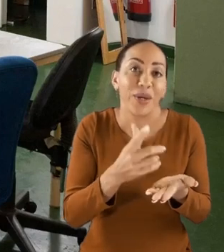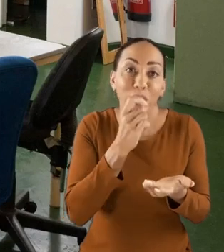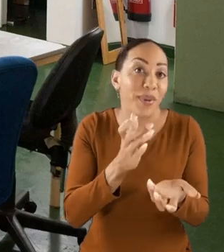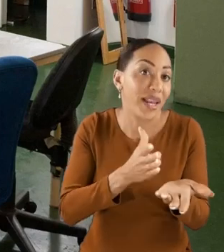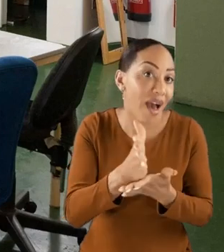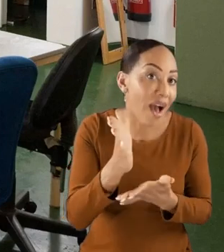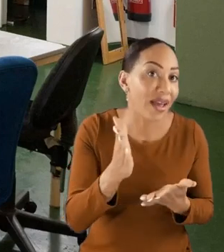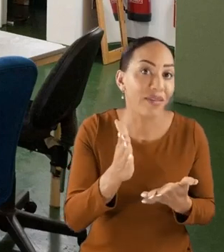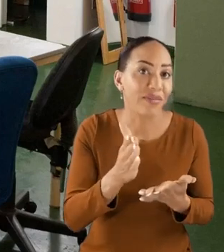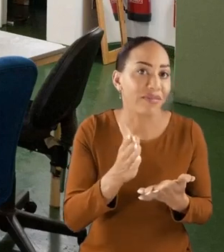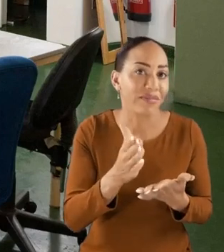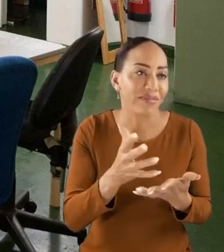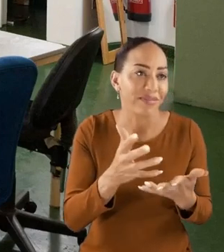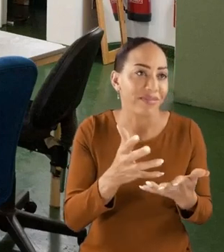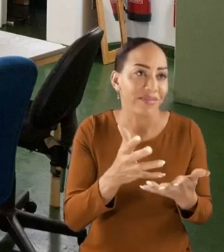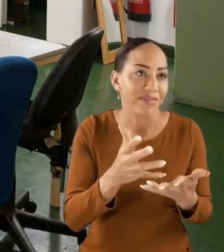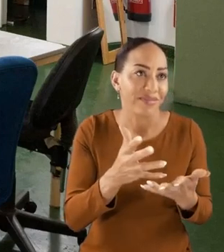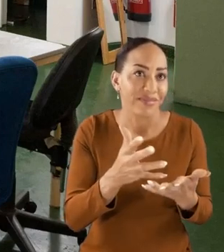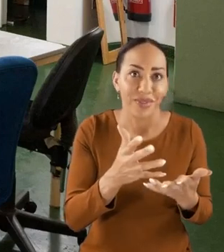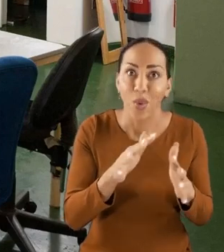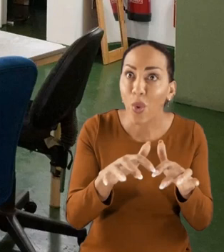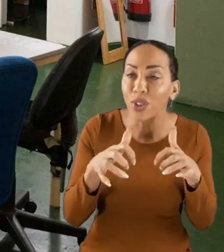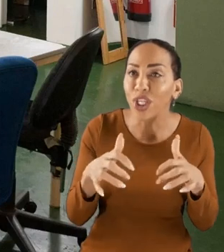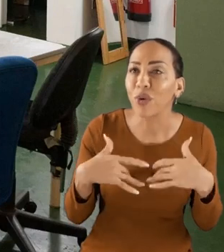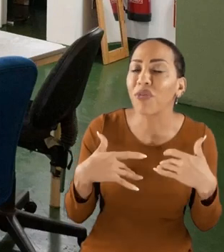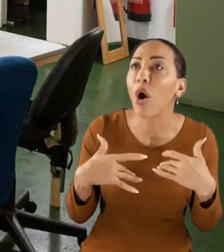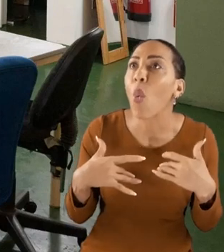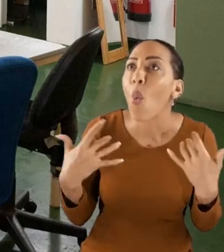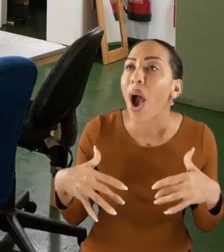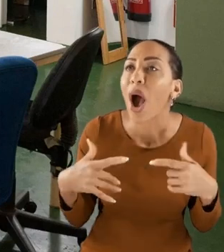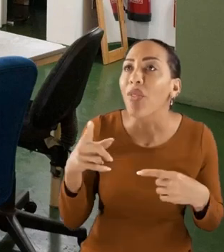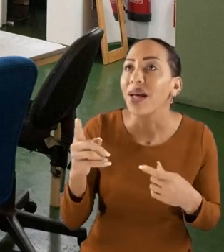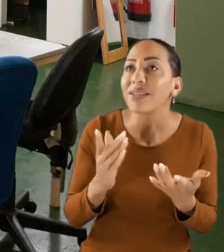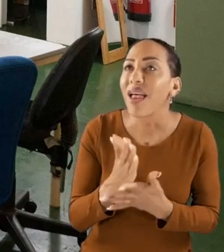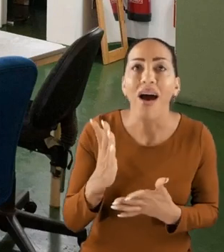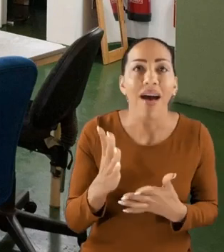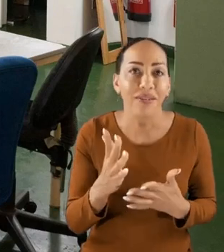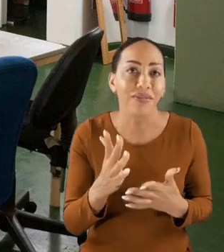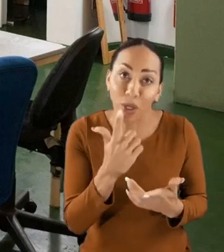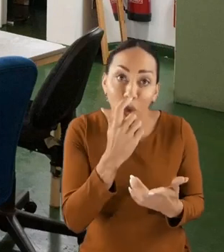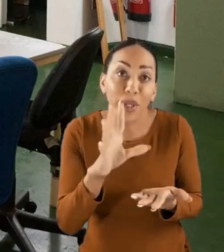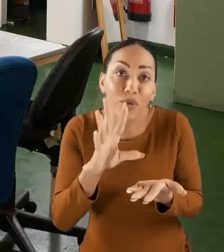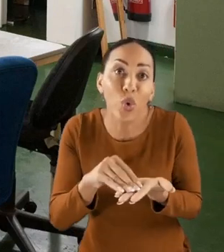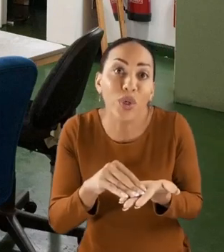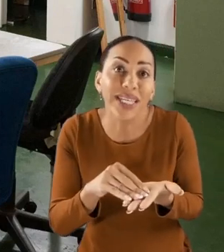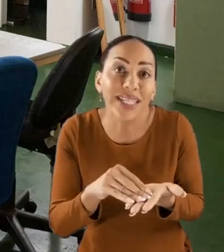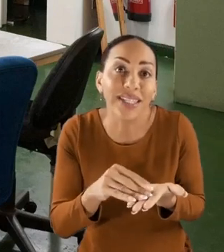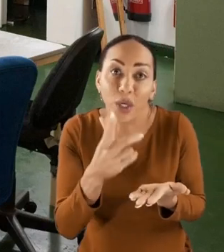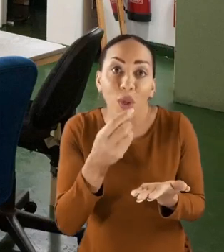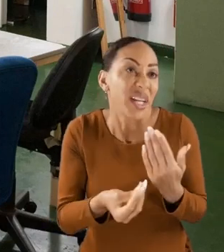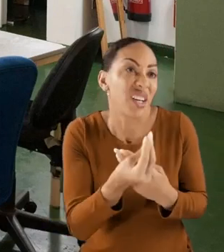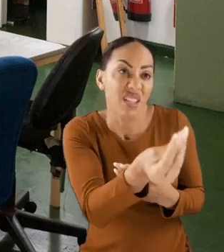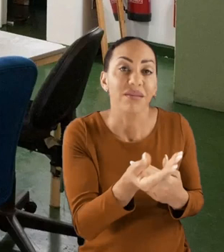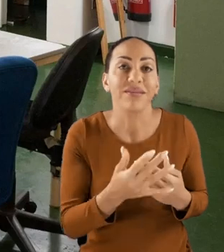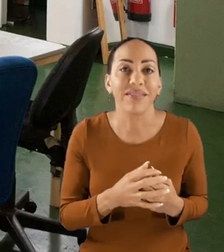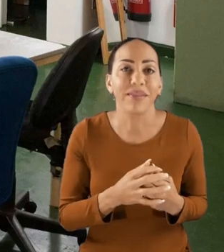a recording. What makes it live, and what makes the audience feel as though it's live? And I mean, I know you're quite right. They could just be everything could just